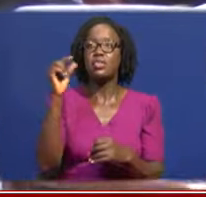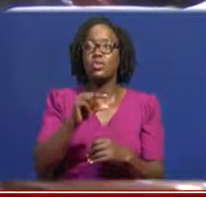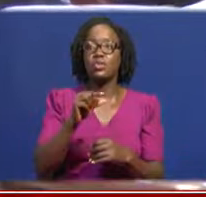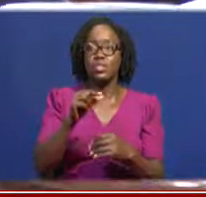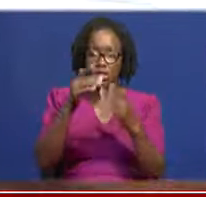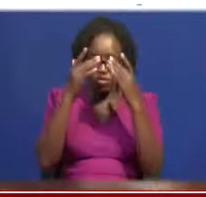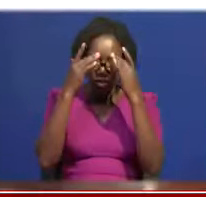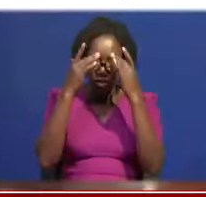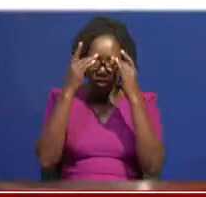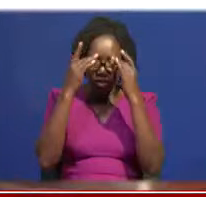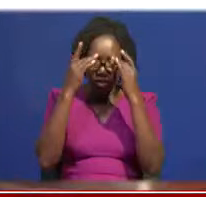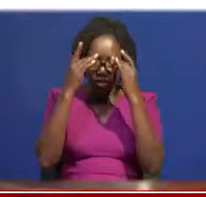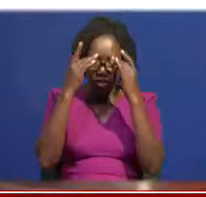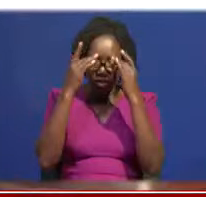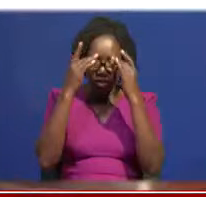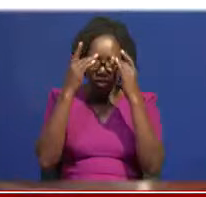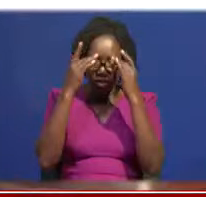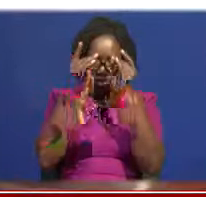to work with doctors.